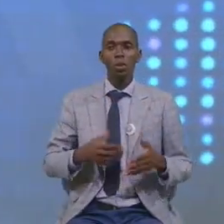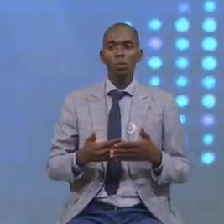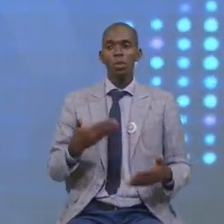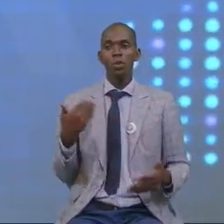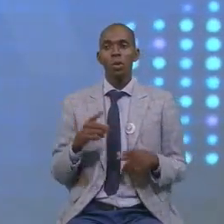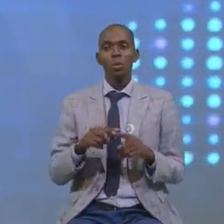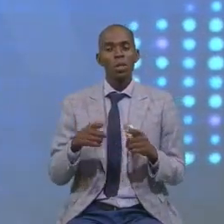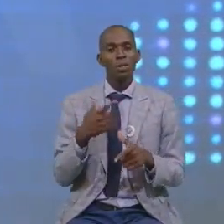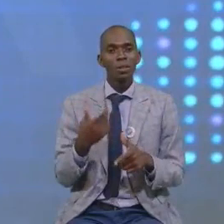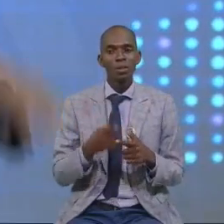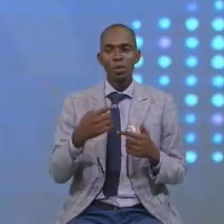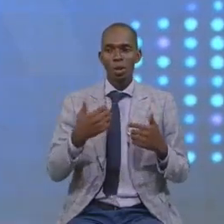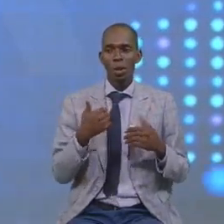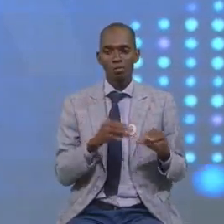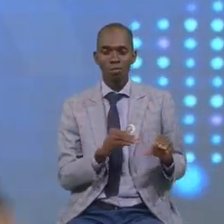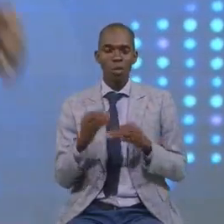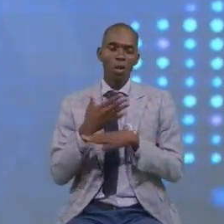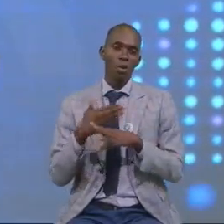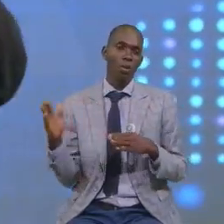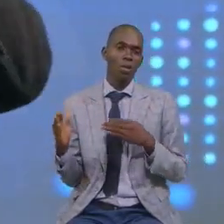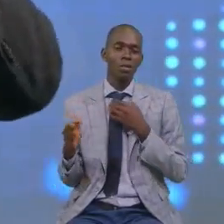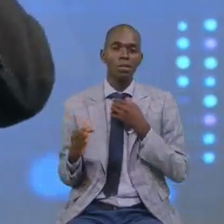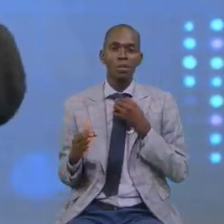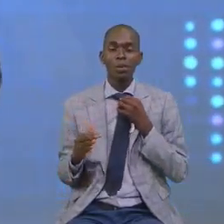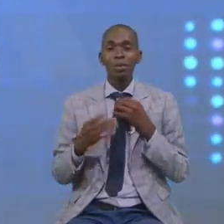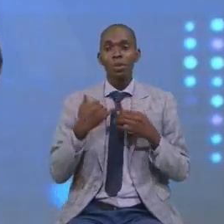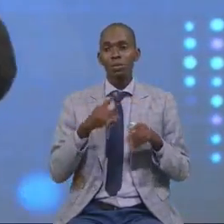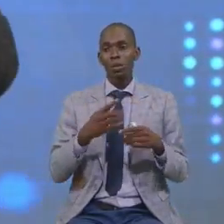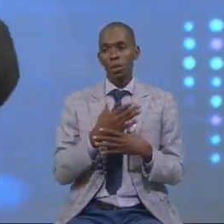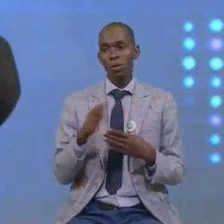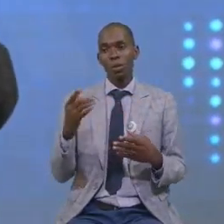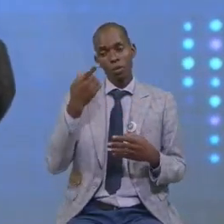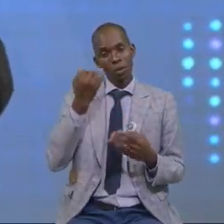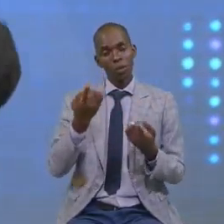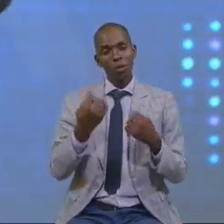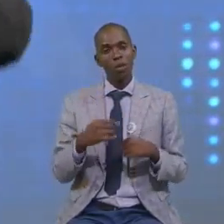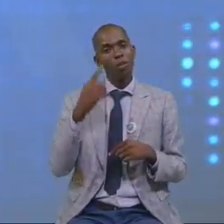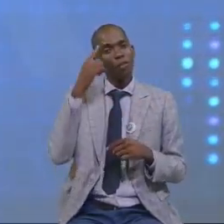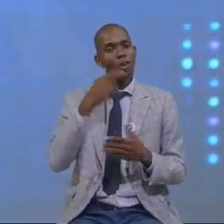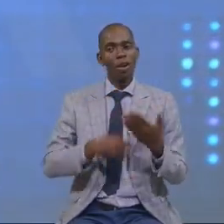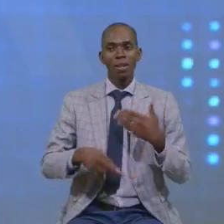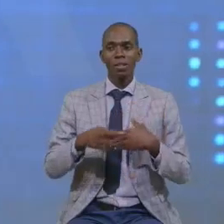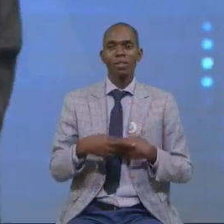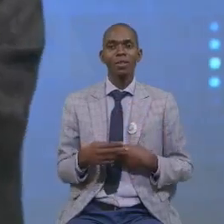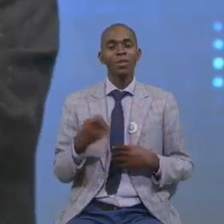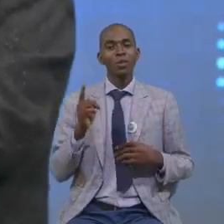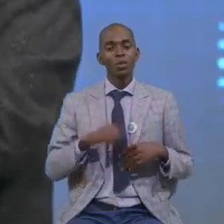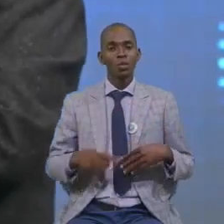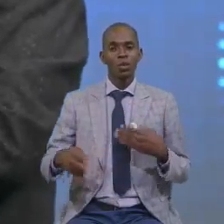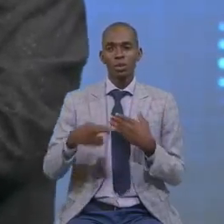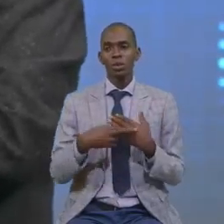you have strayed away, you have gone away, he comes for restoration, to restore